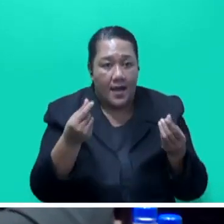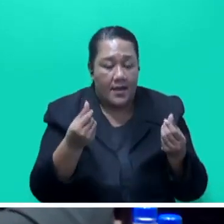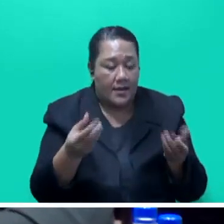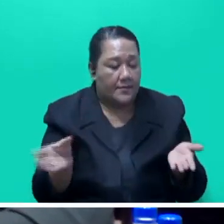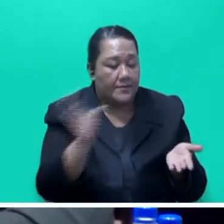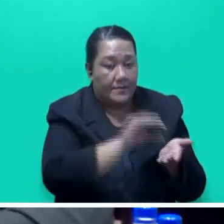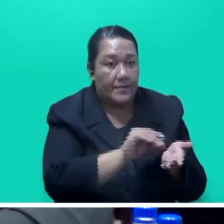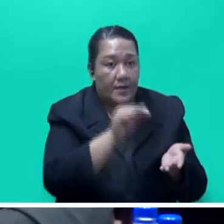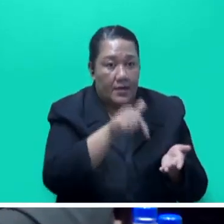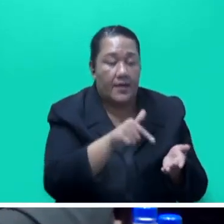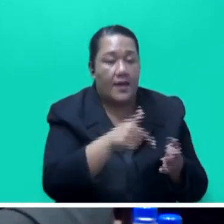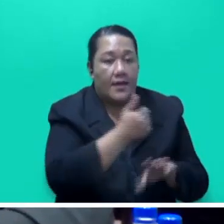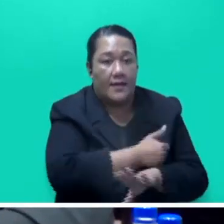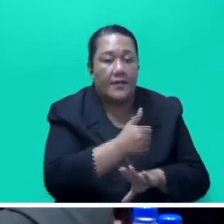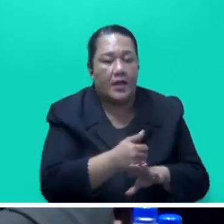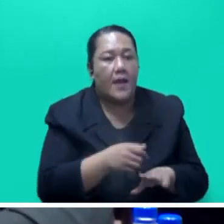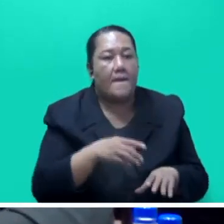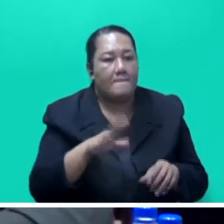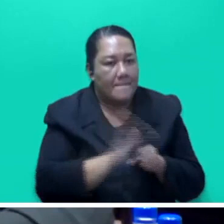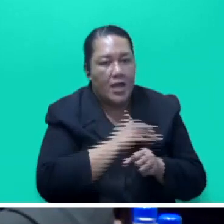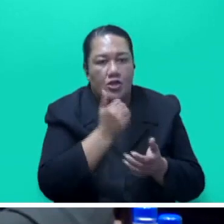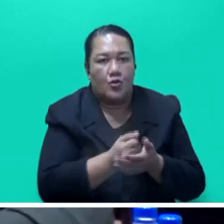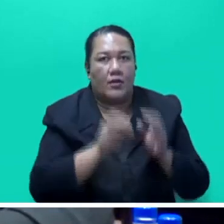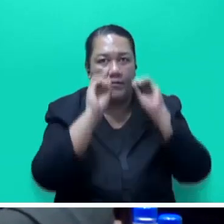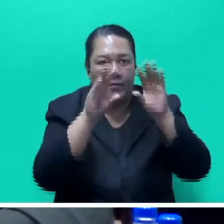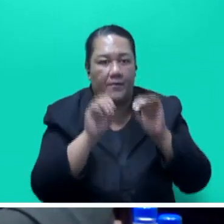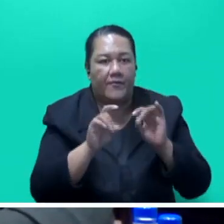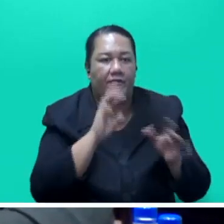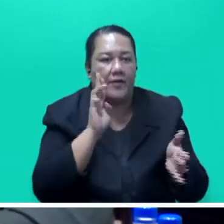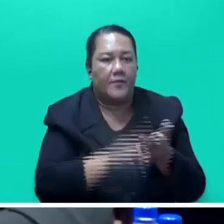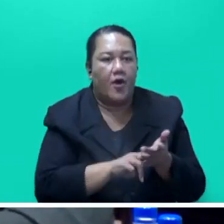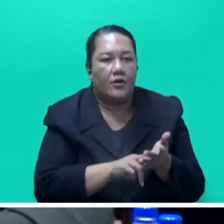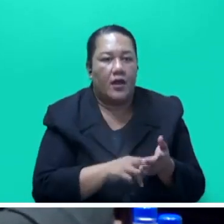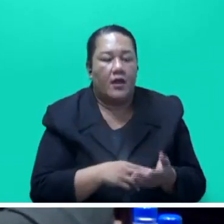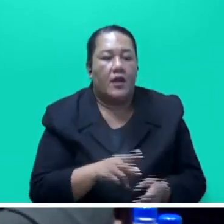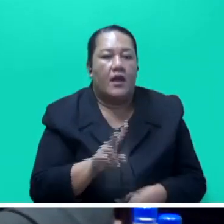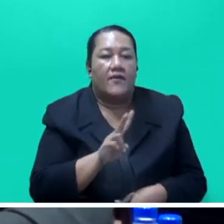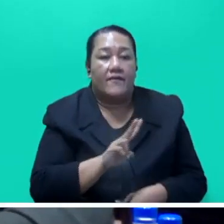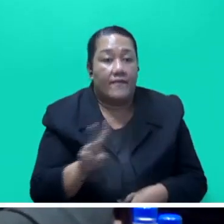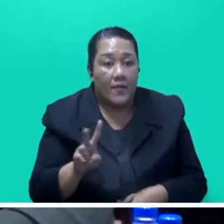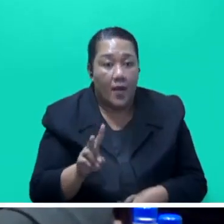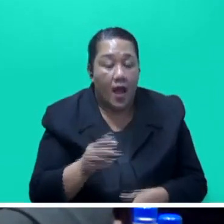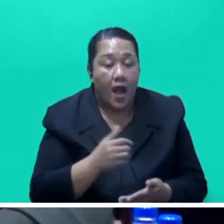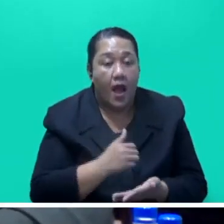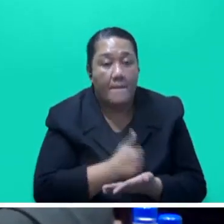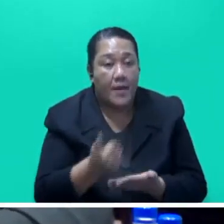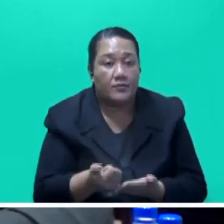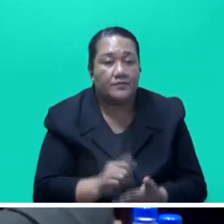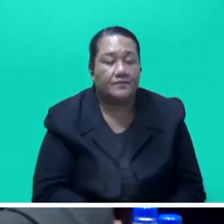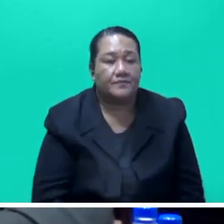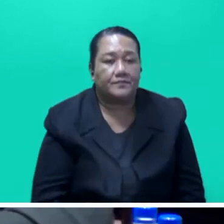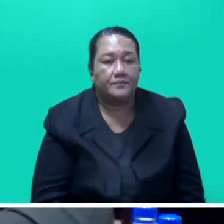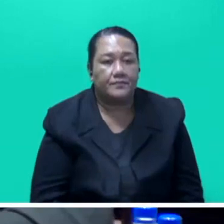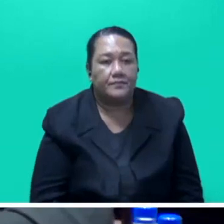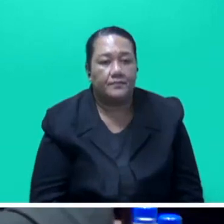is accounted for, there is value for money, and that we should